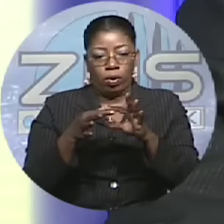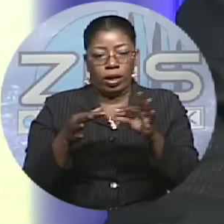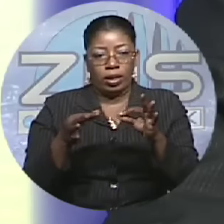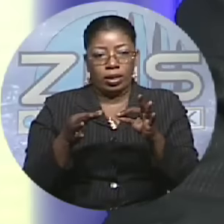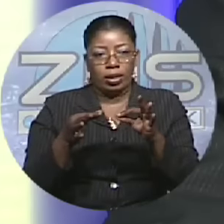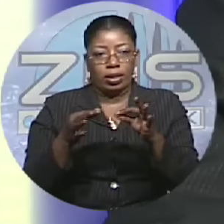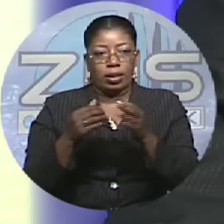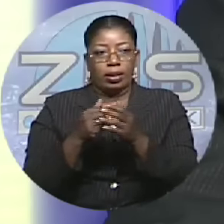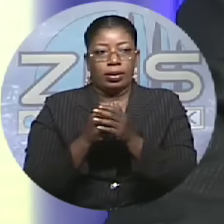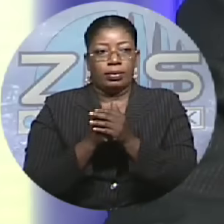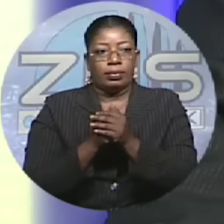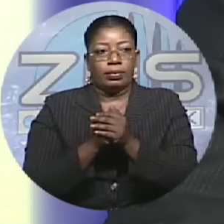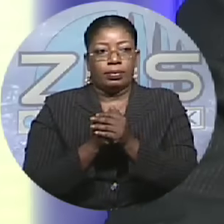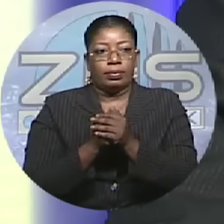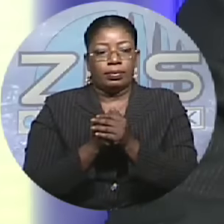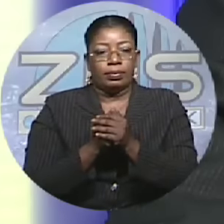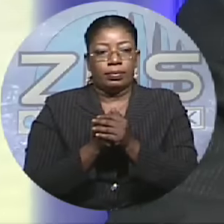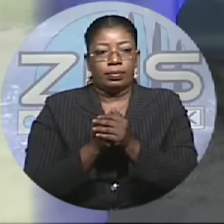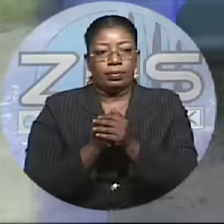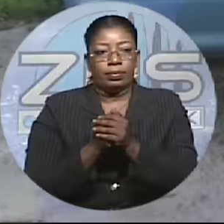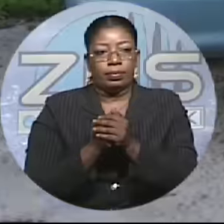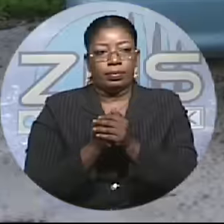in the central New Providence area.